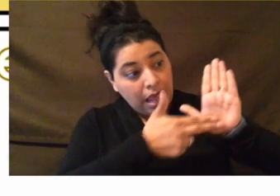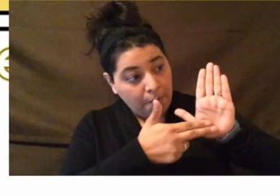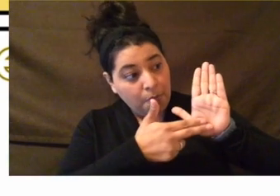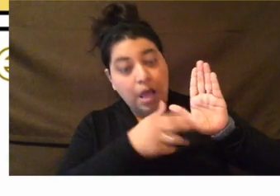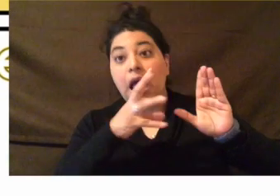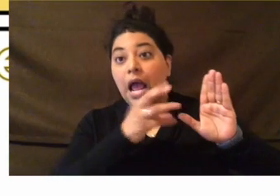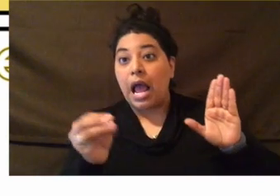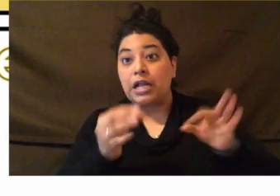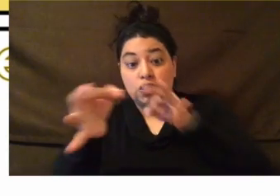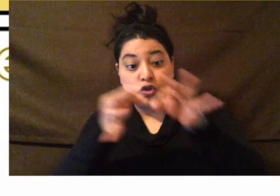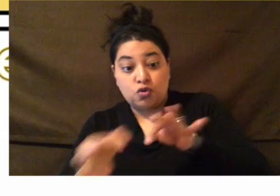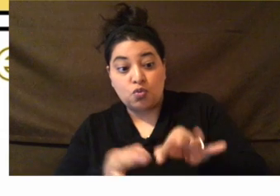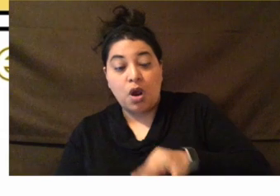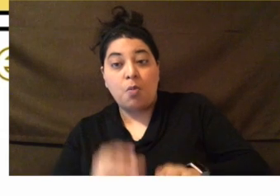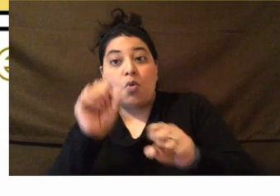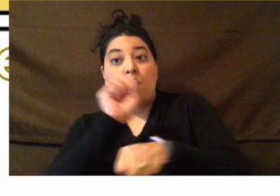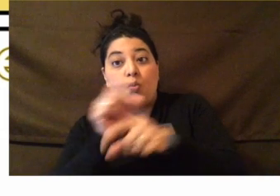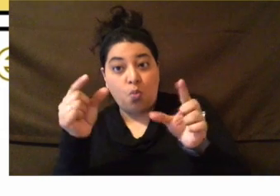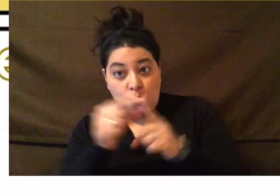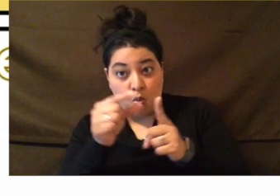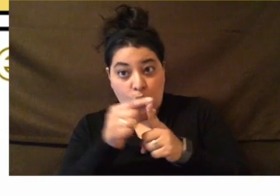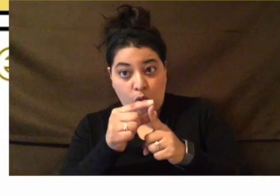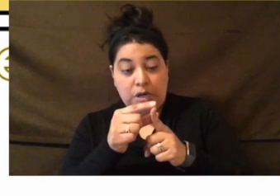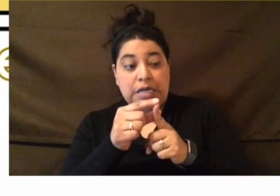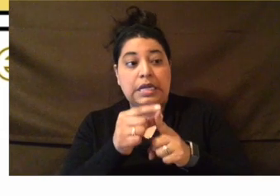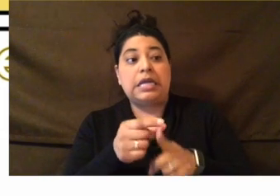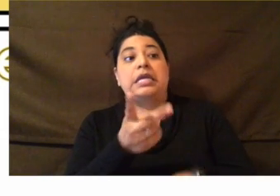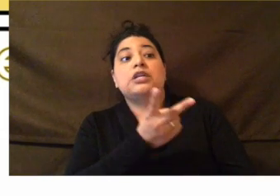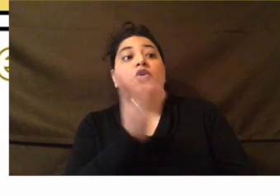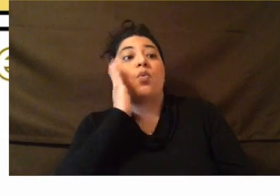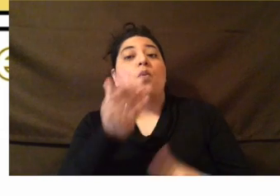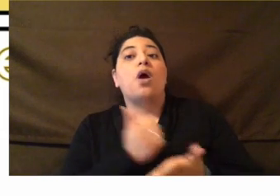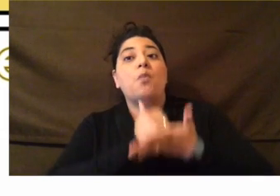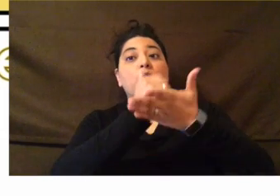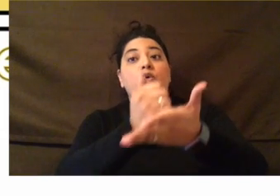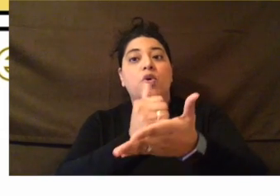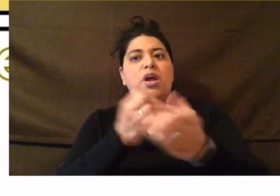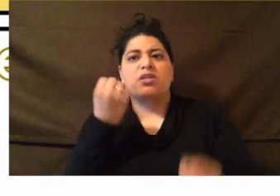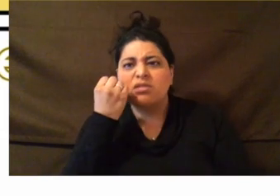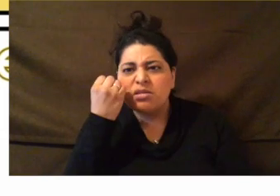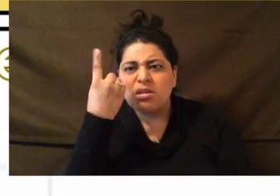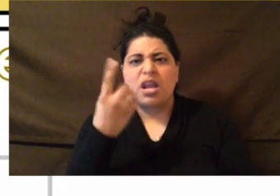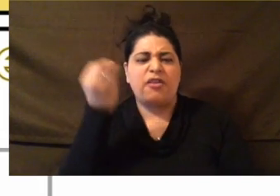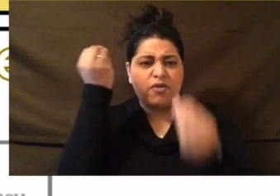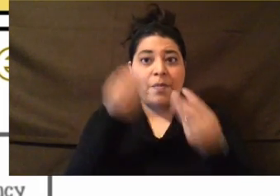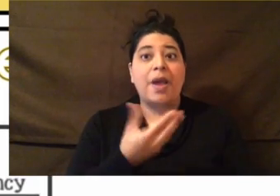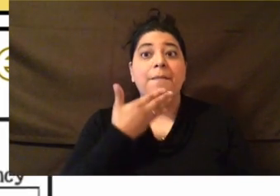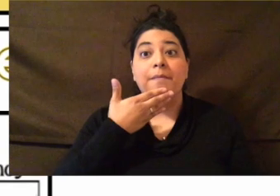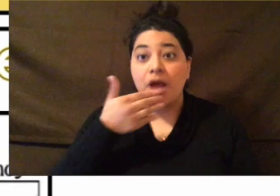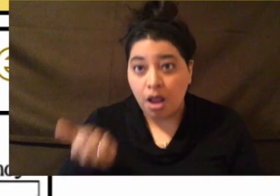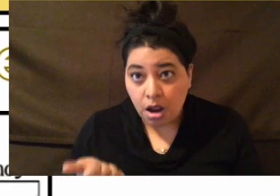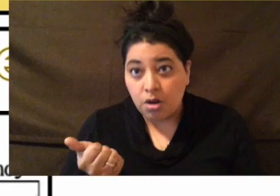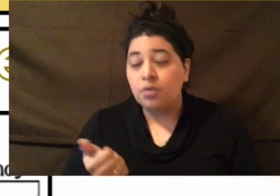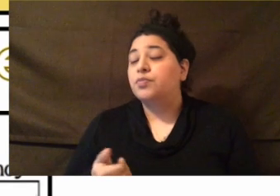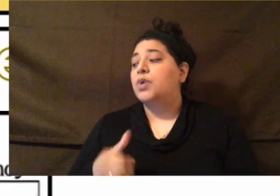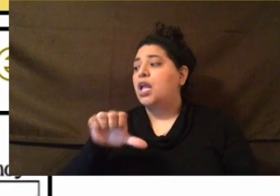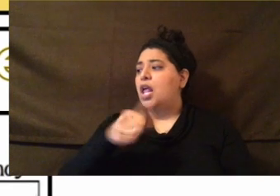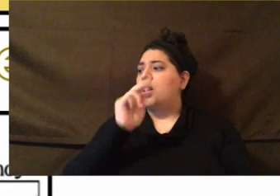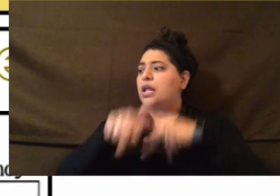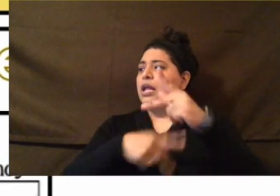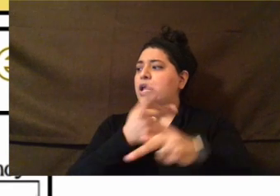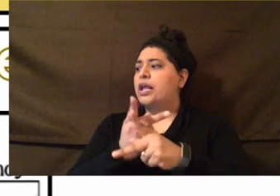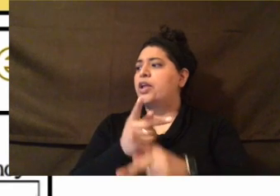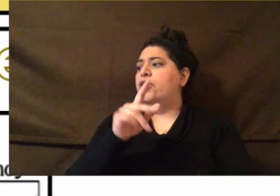labels and you pay attention to the describing words. They're going to help you read your graph a lot better. Another type of frequency